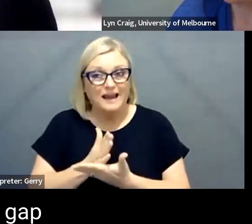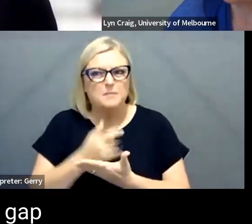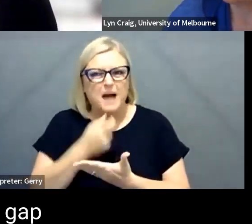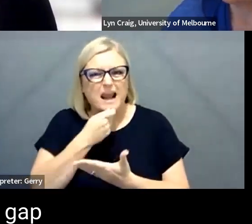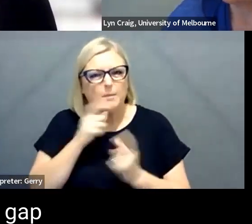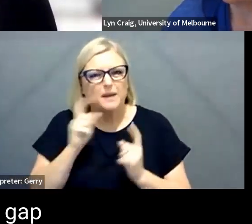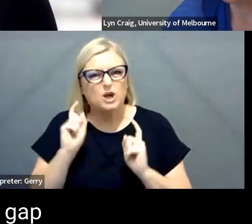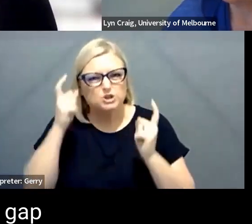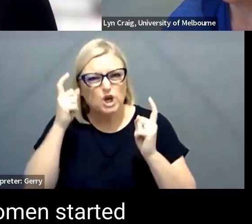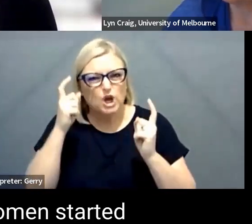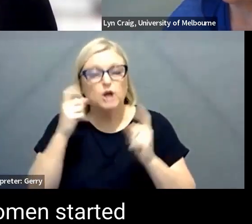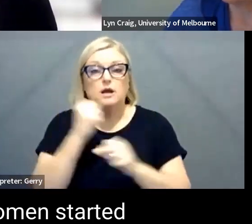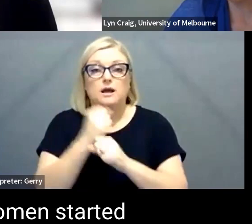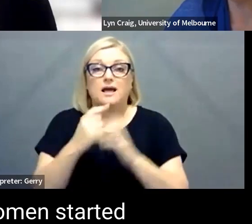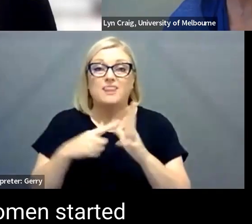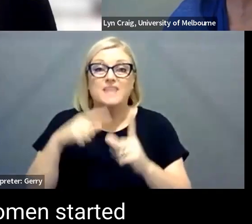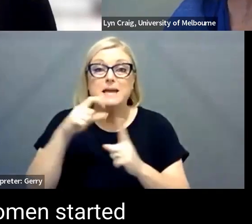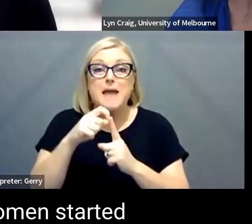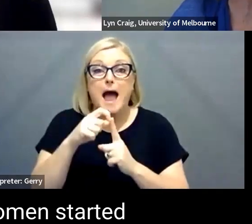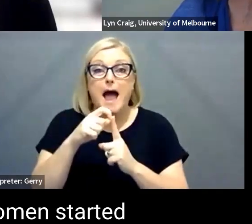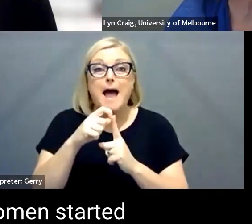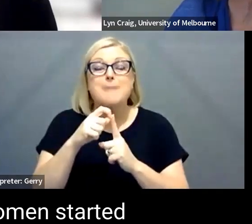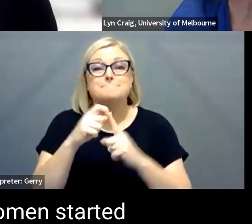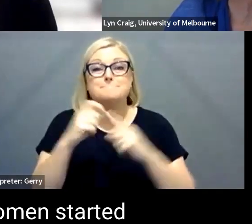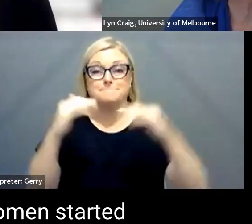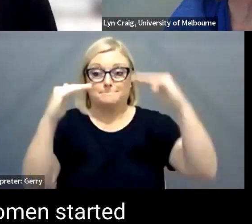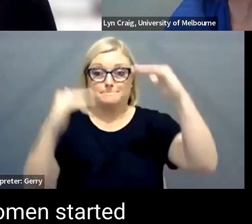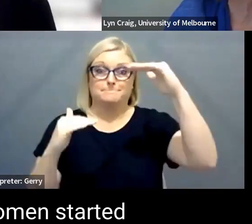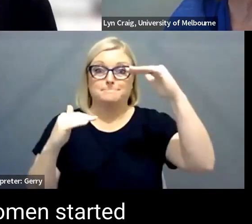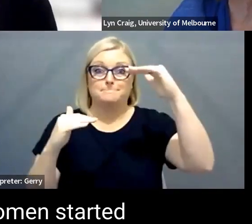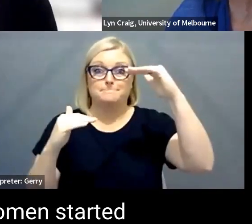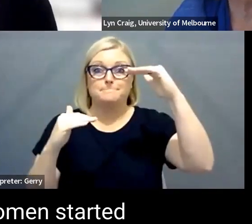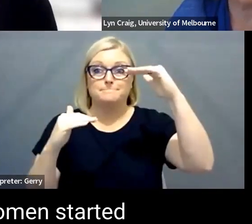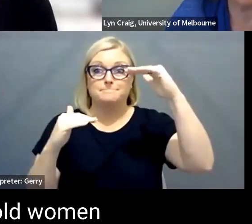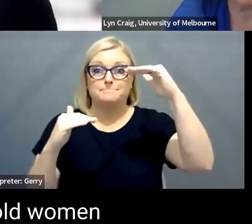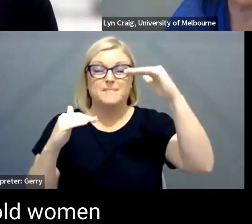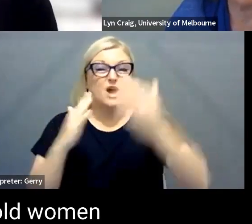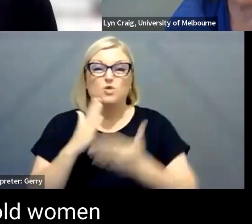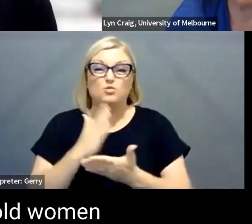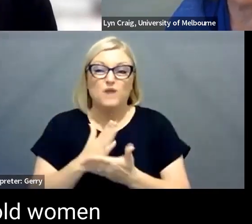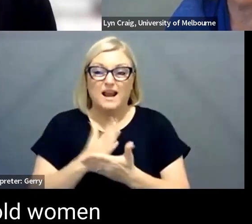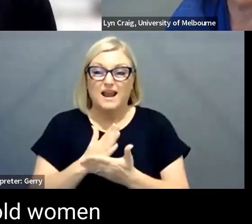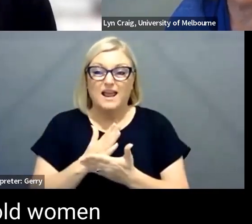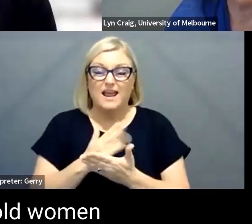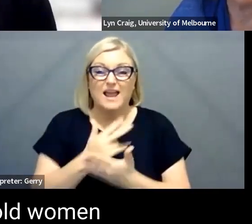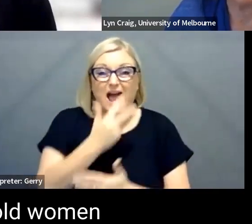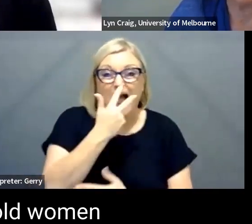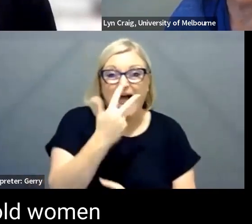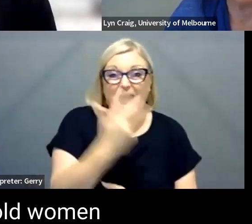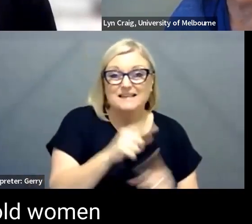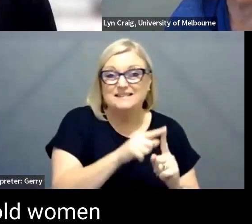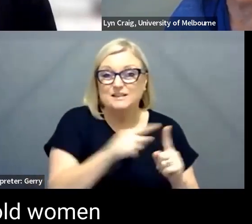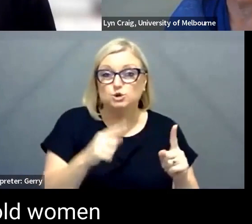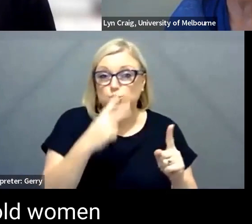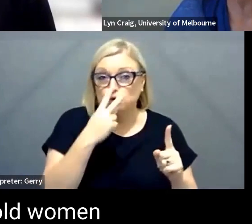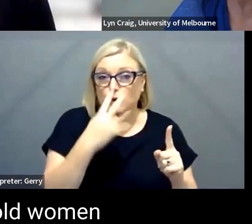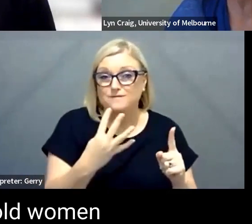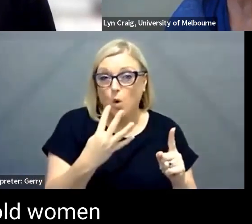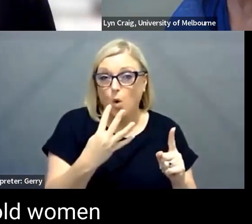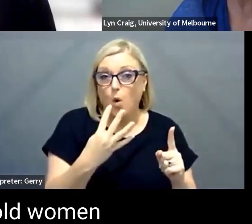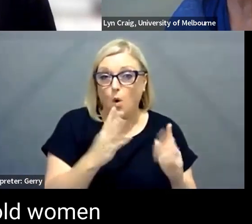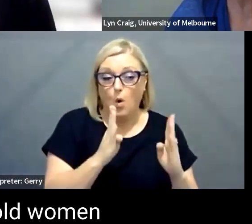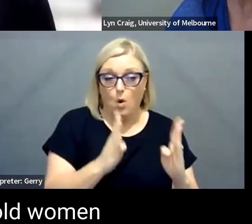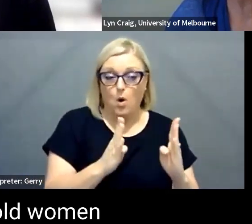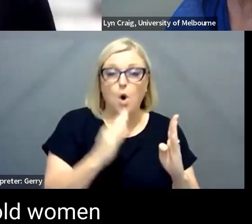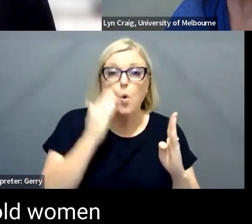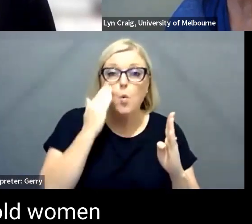in financial wellbeing between men and women started pretty much from the get-go. So 18 to 24-year-old women on